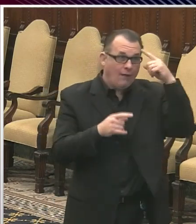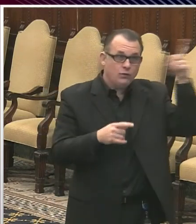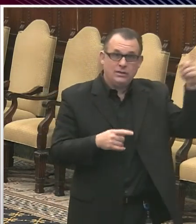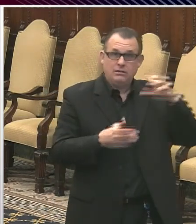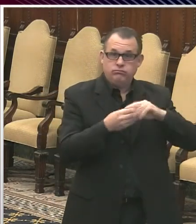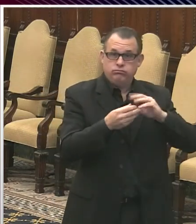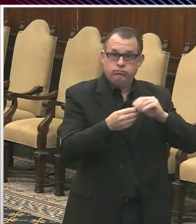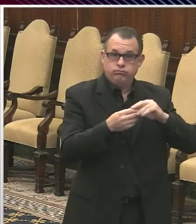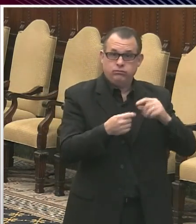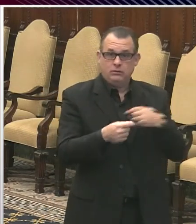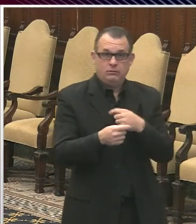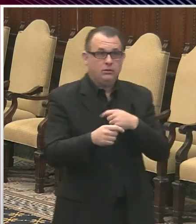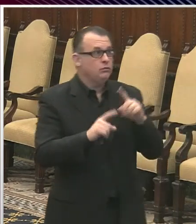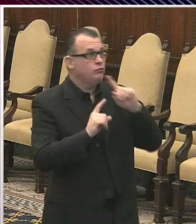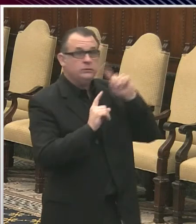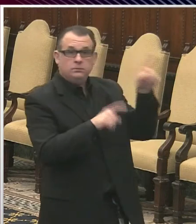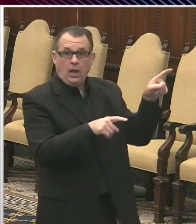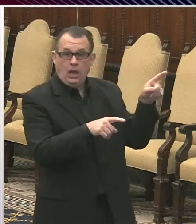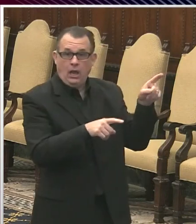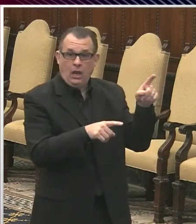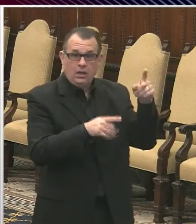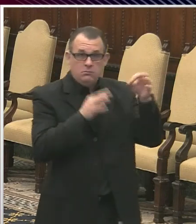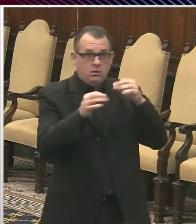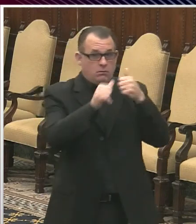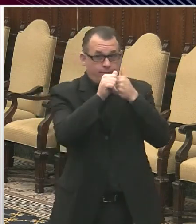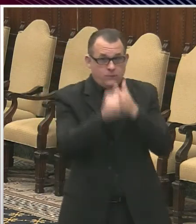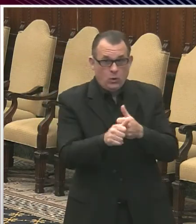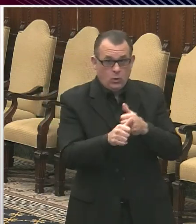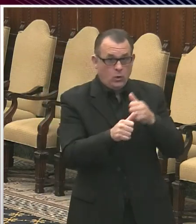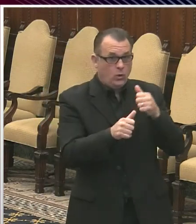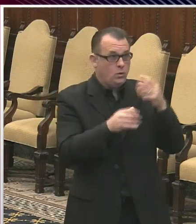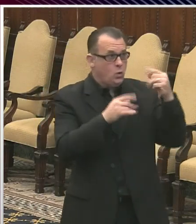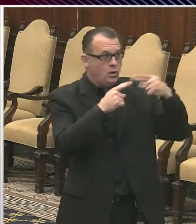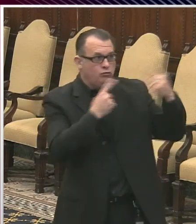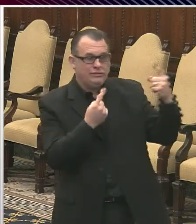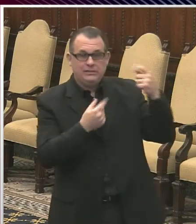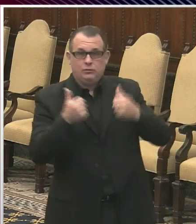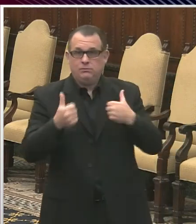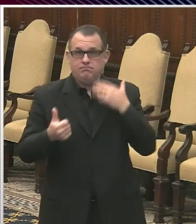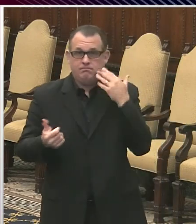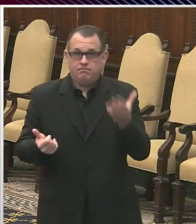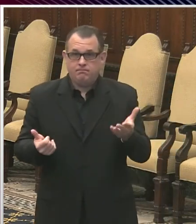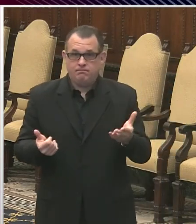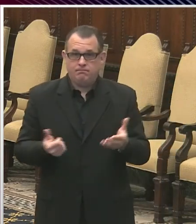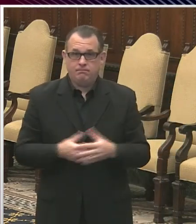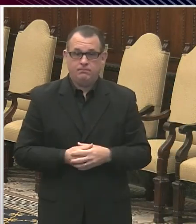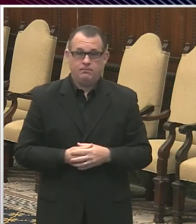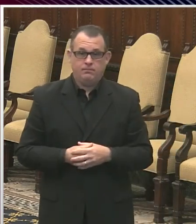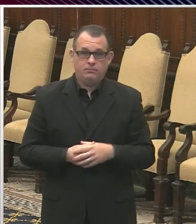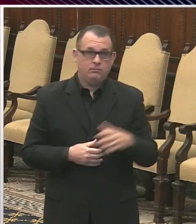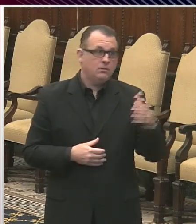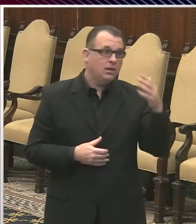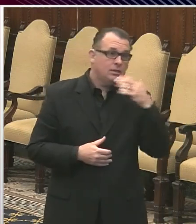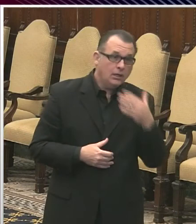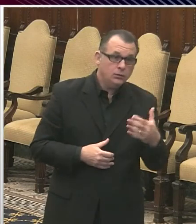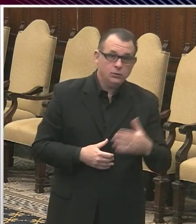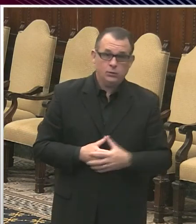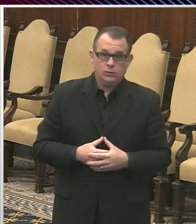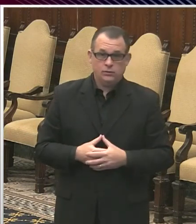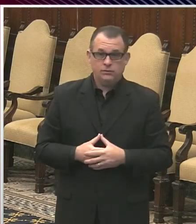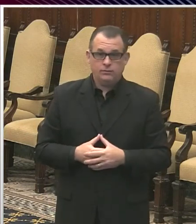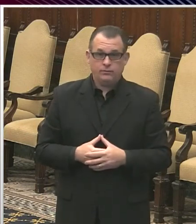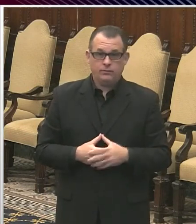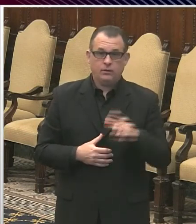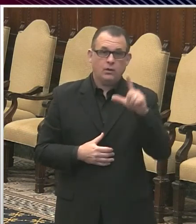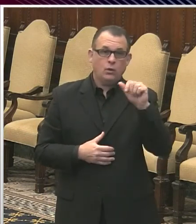determine what it is, how we can respond. Okay, thank you. Thank you, Laura. We'll go now to